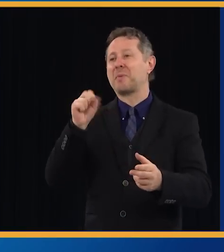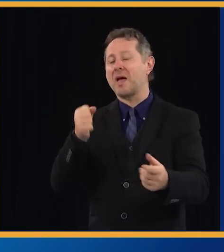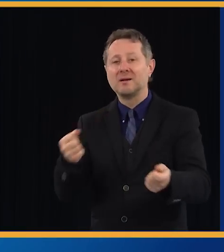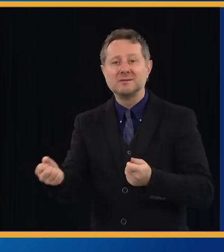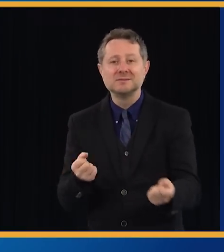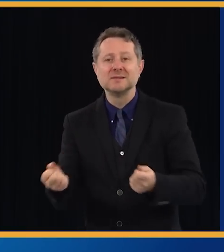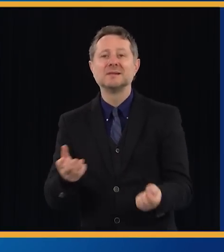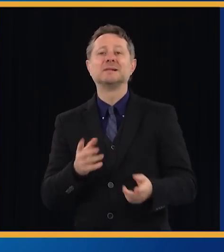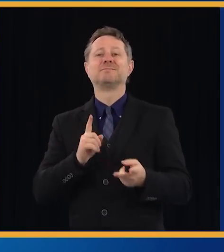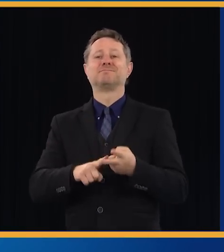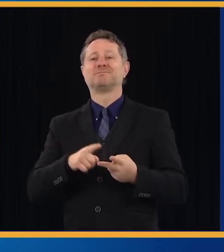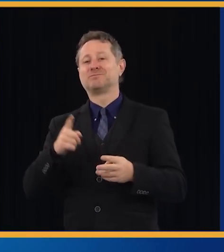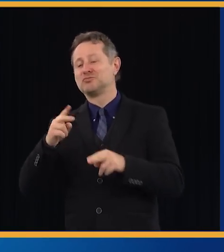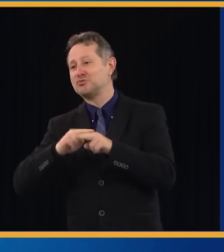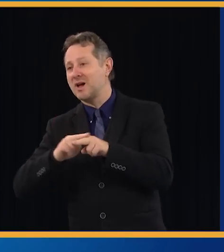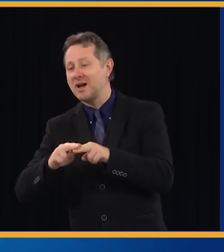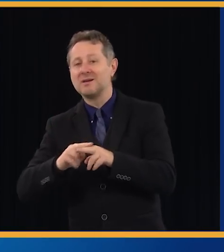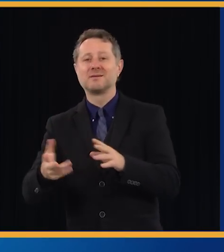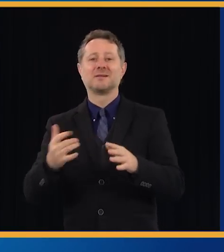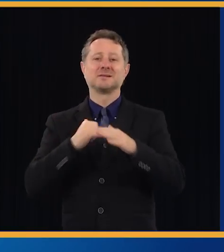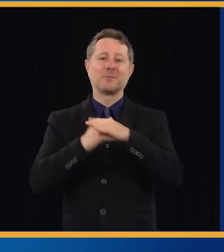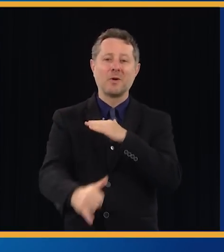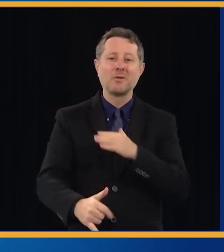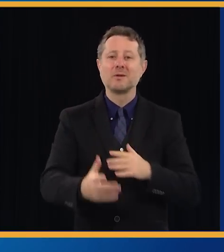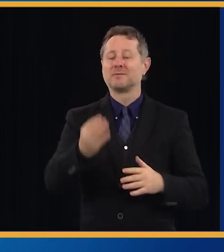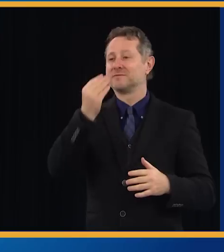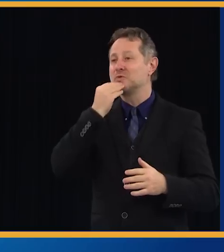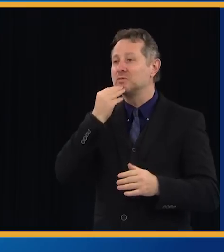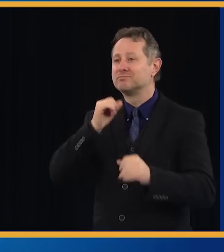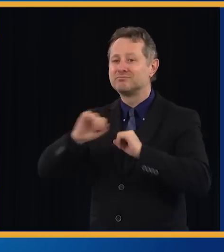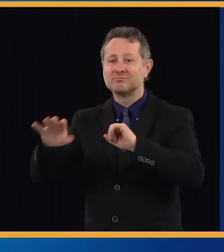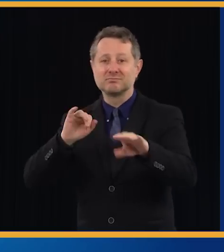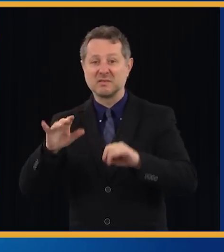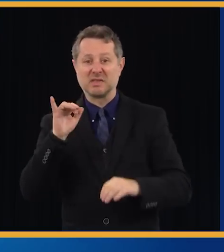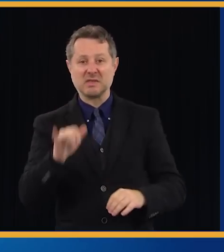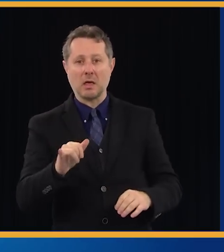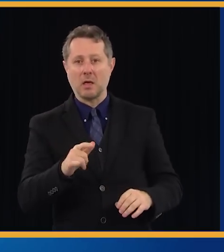and do all those essential services that allowed people to stay at home.